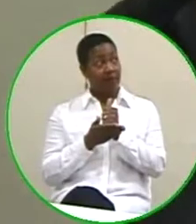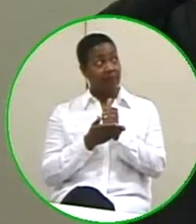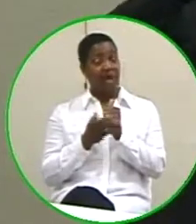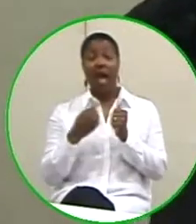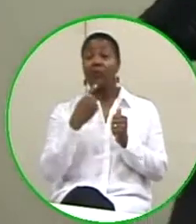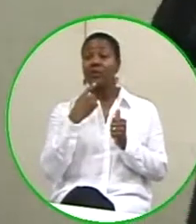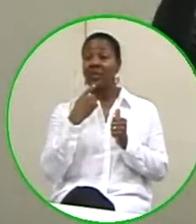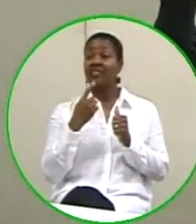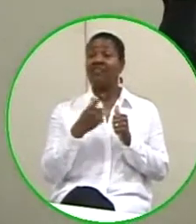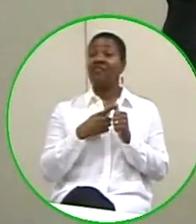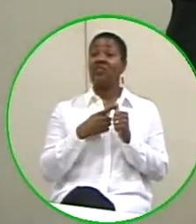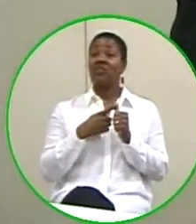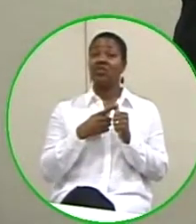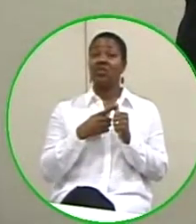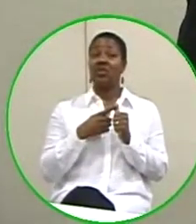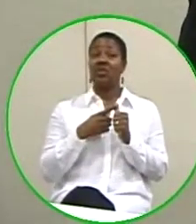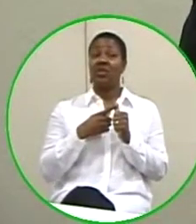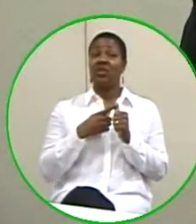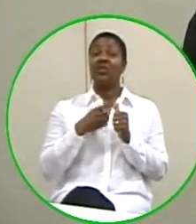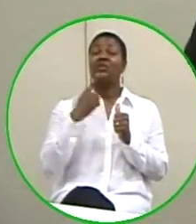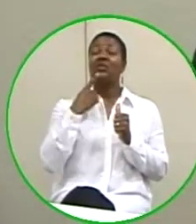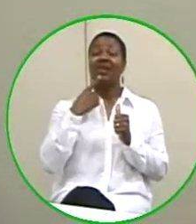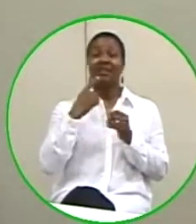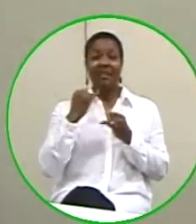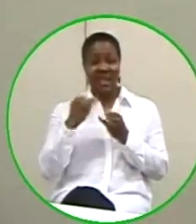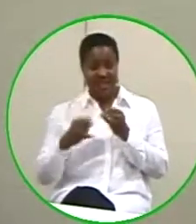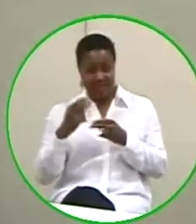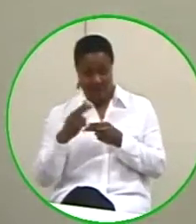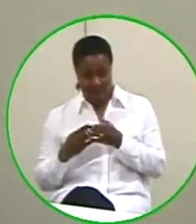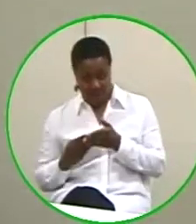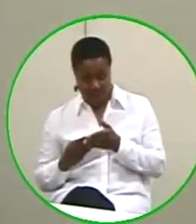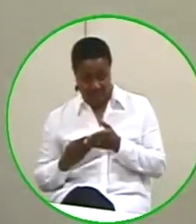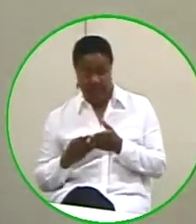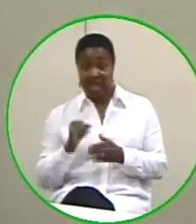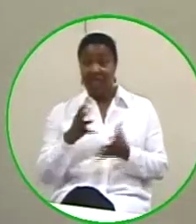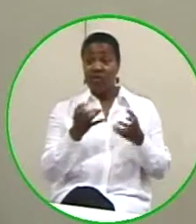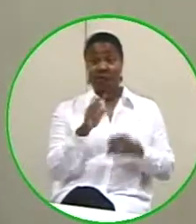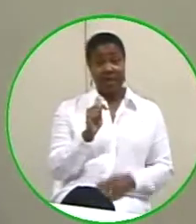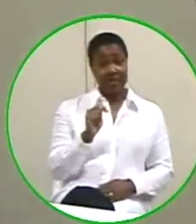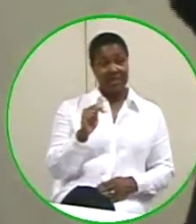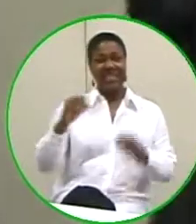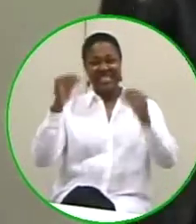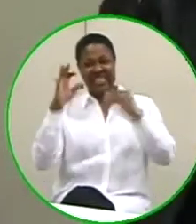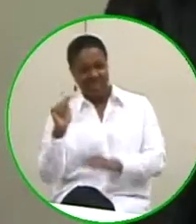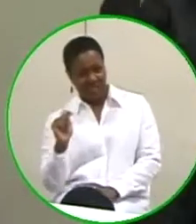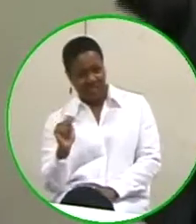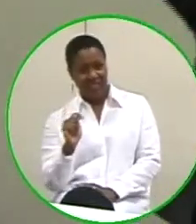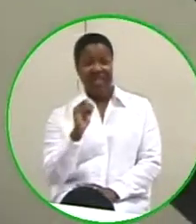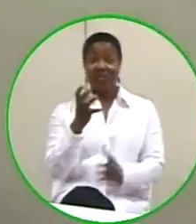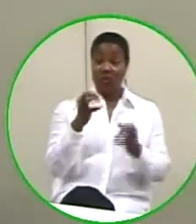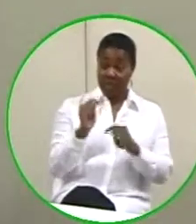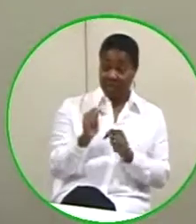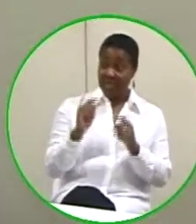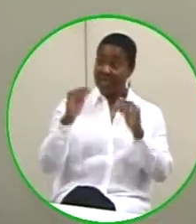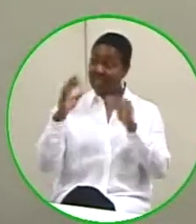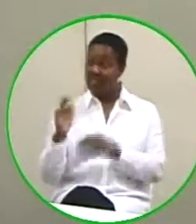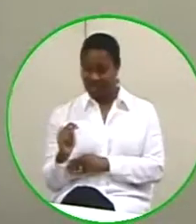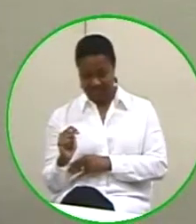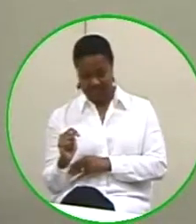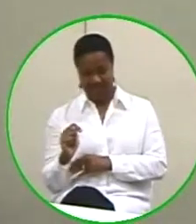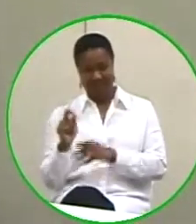I'm going to say the first, you're going to say the last part, right? Well, I want to make sure you got this. If you want it, teach it. If you want it, teach